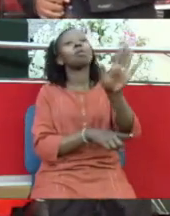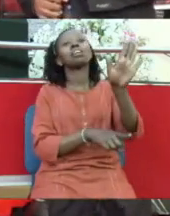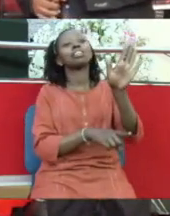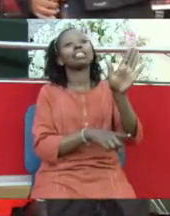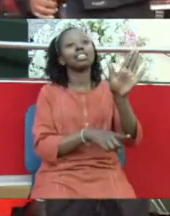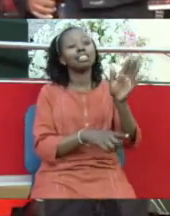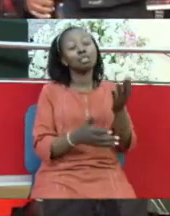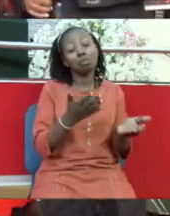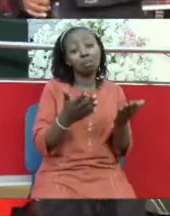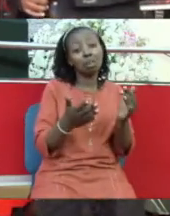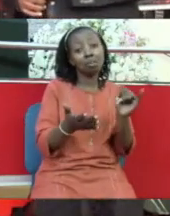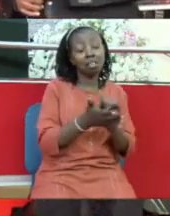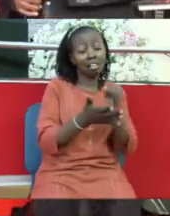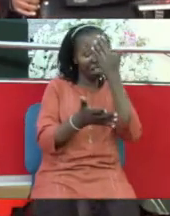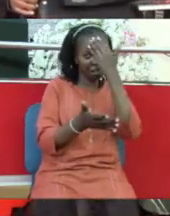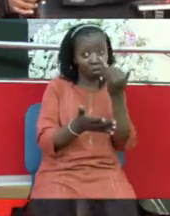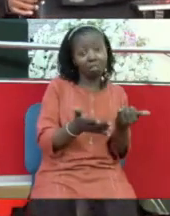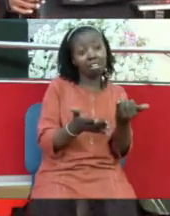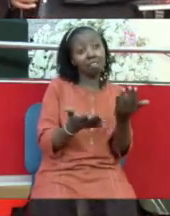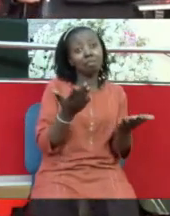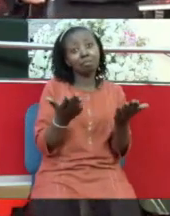So maybe that's why I'm kind of...